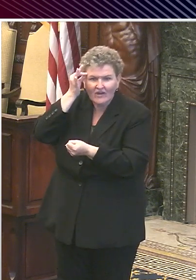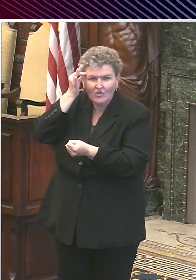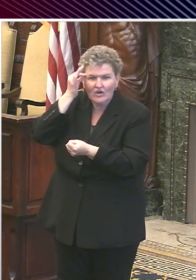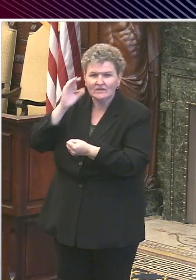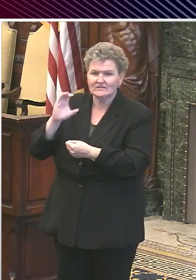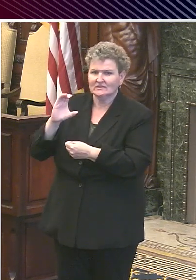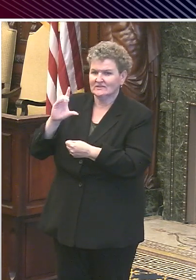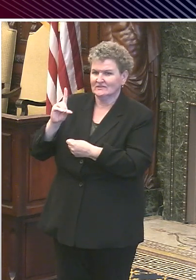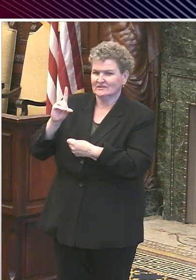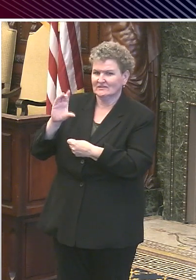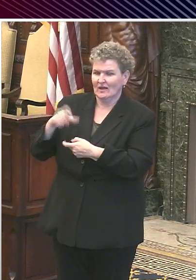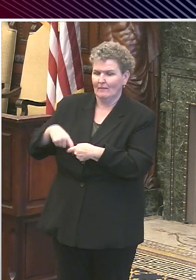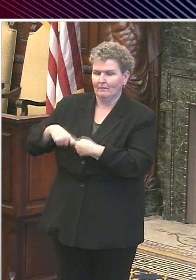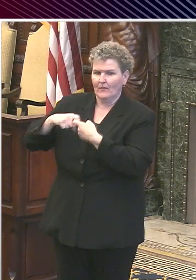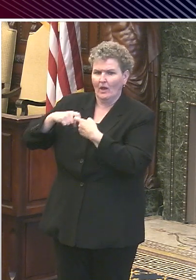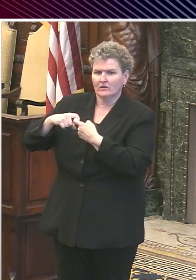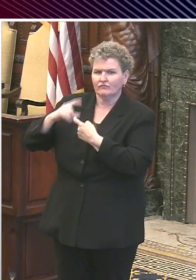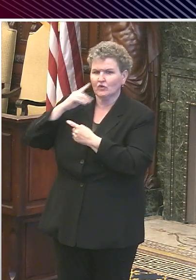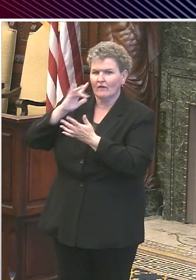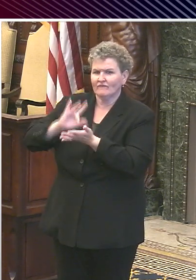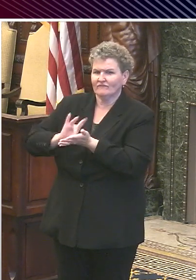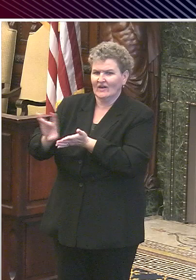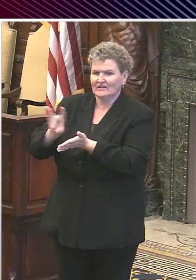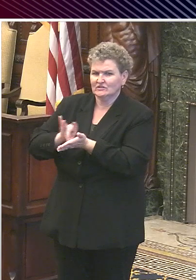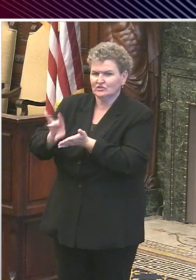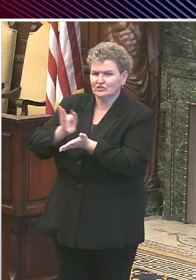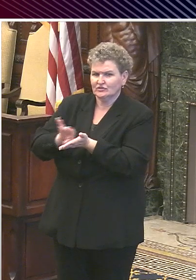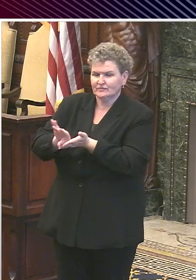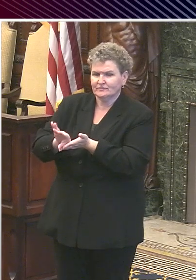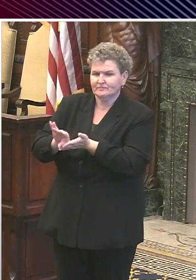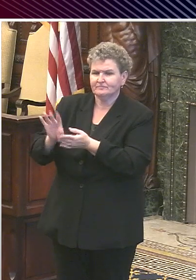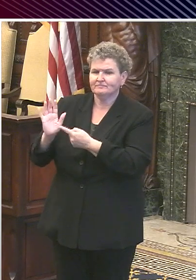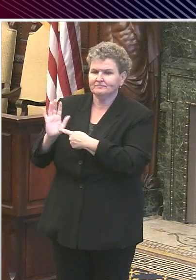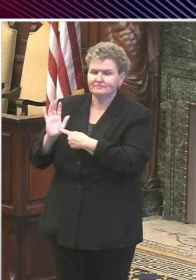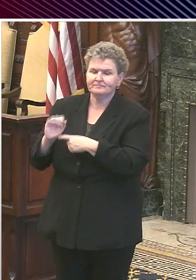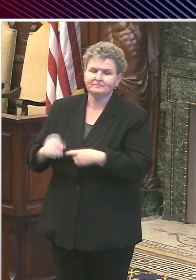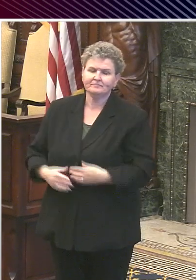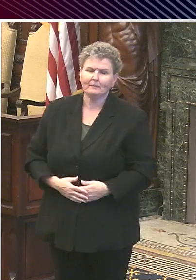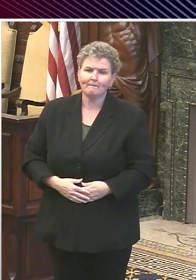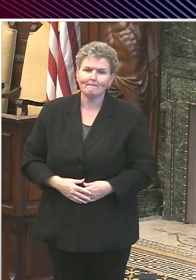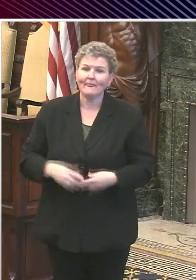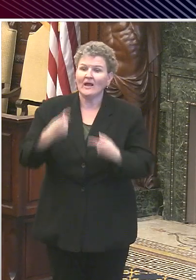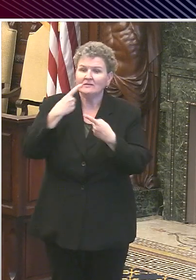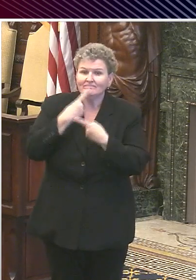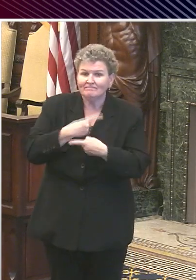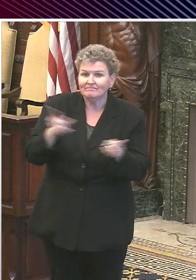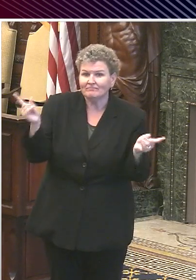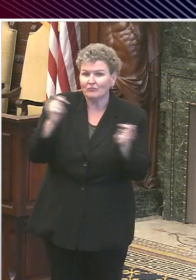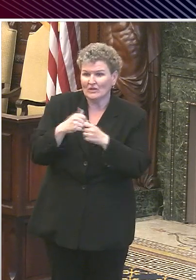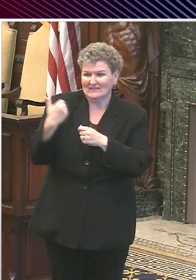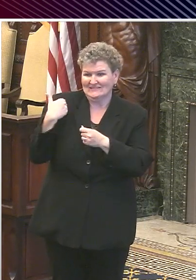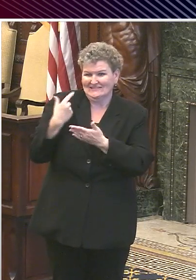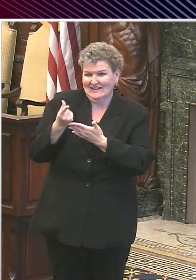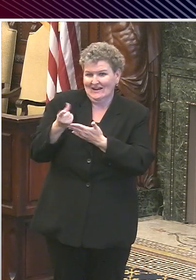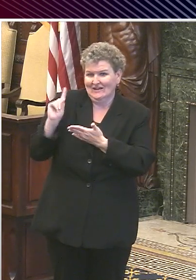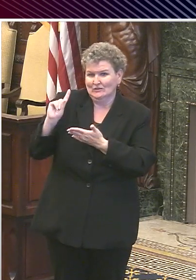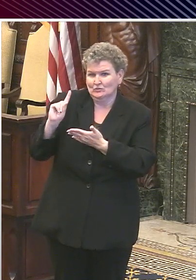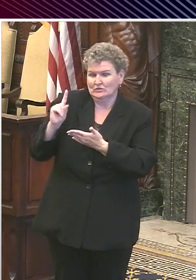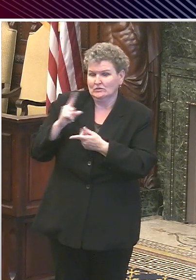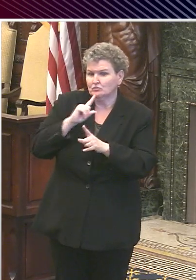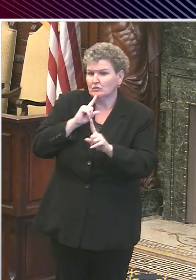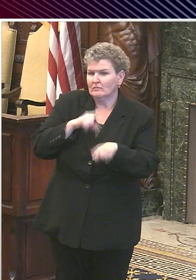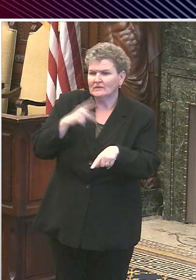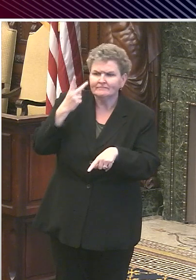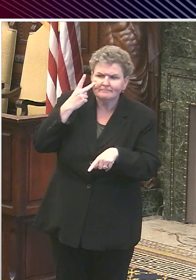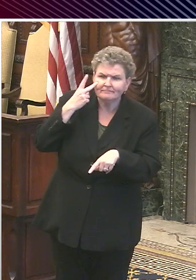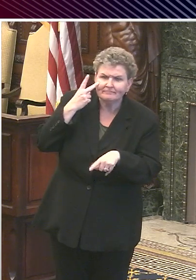CDC moratorium on evictions, which was announced last week, but we're still waiting to hear